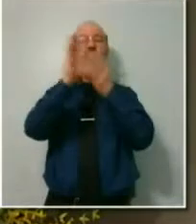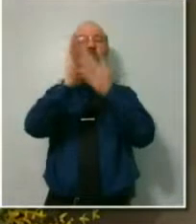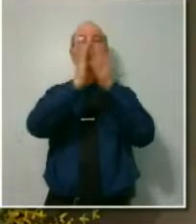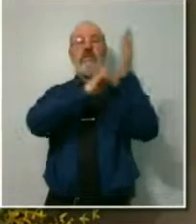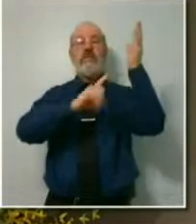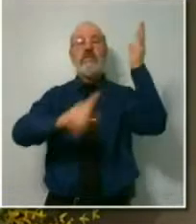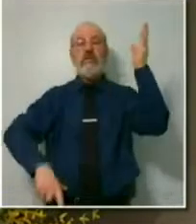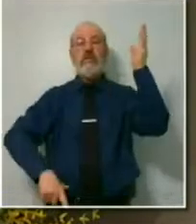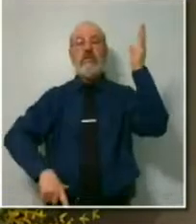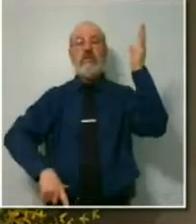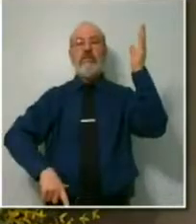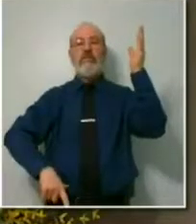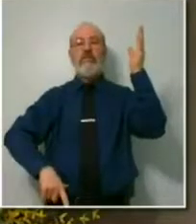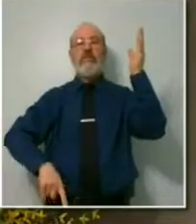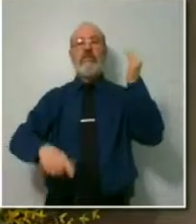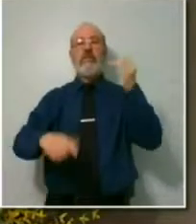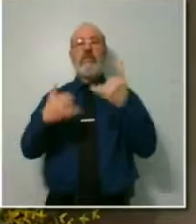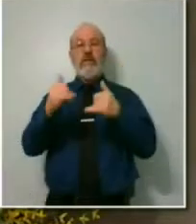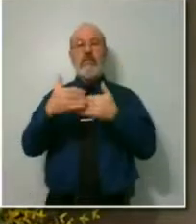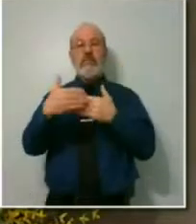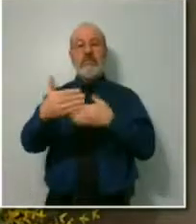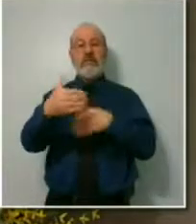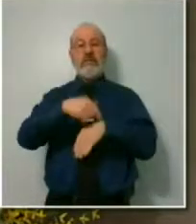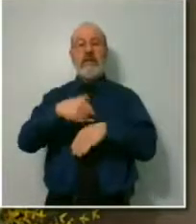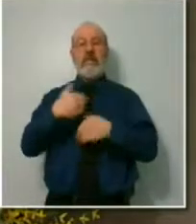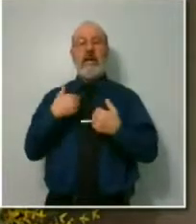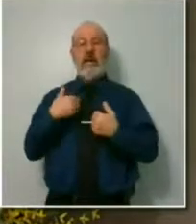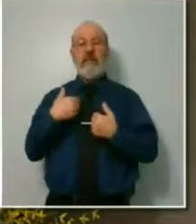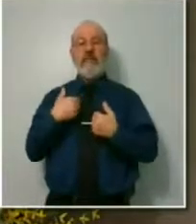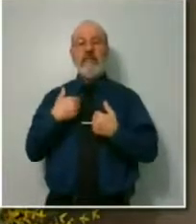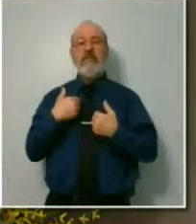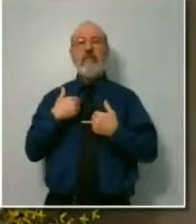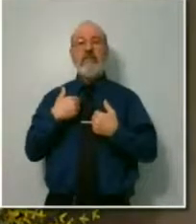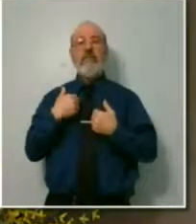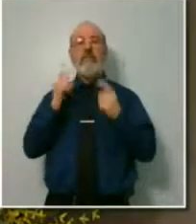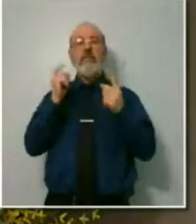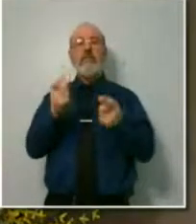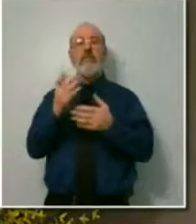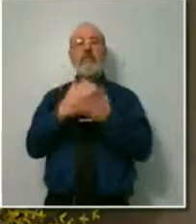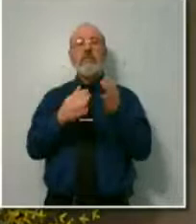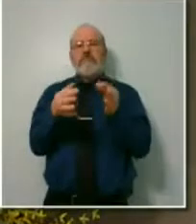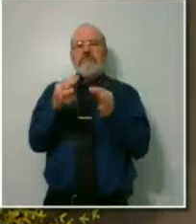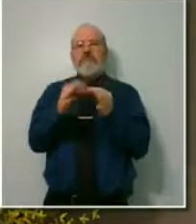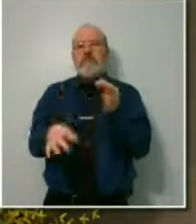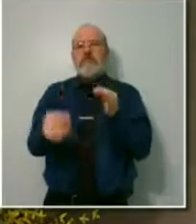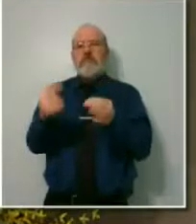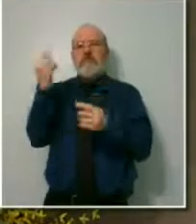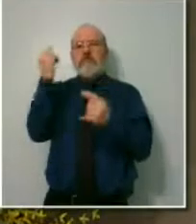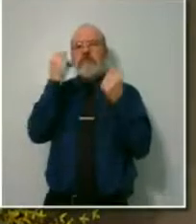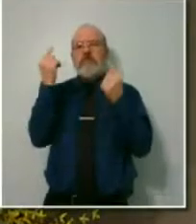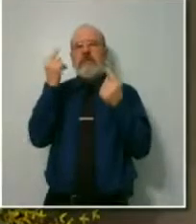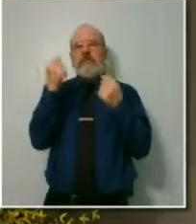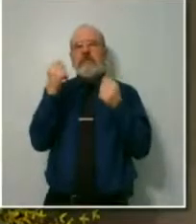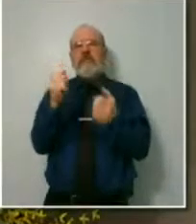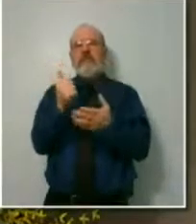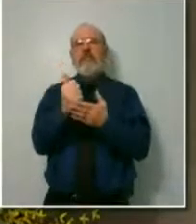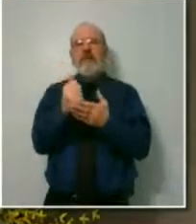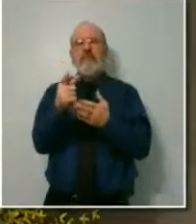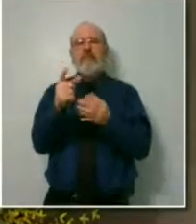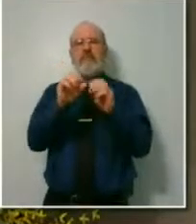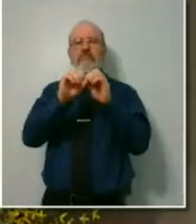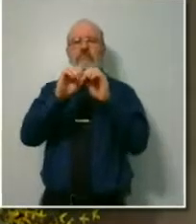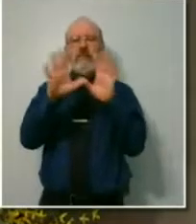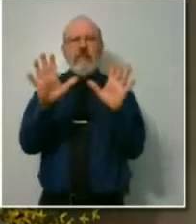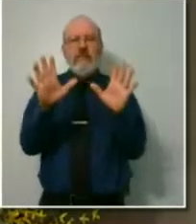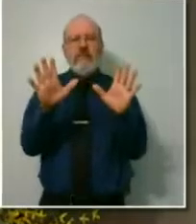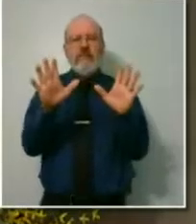with the remaining time that I have, let me just give you some simple thoughts. I'm trying to help you clarify in your mind how to